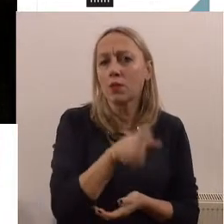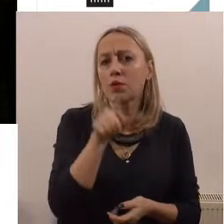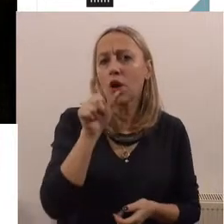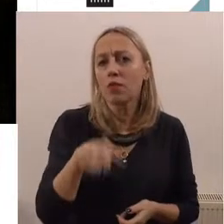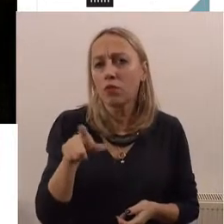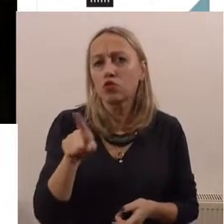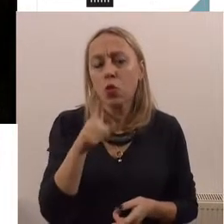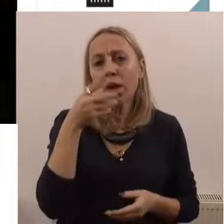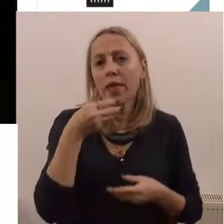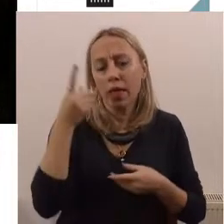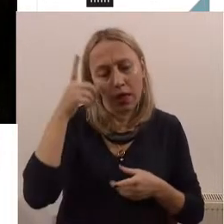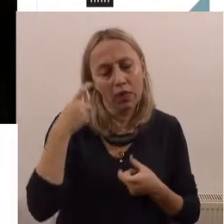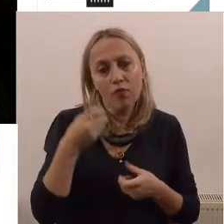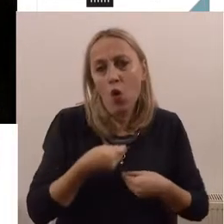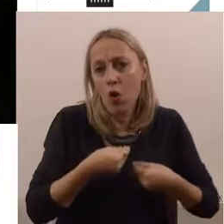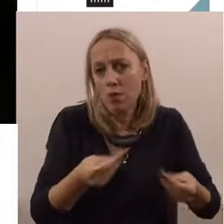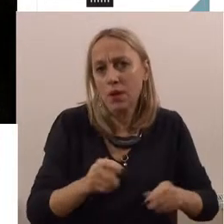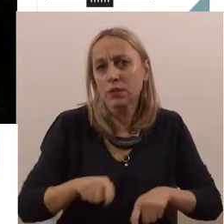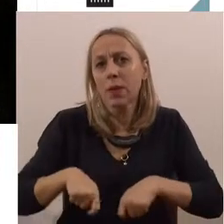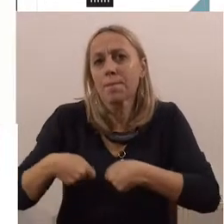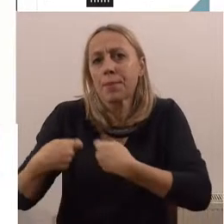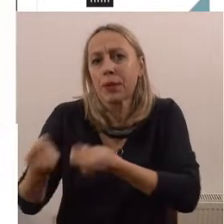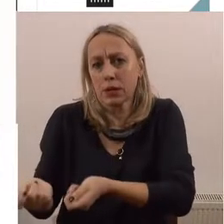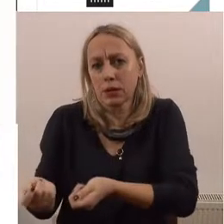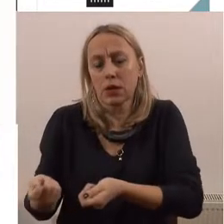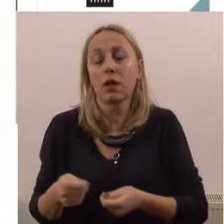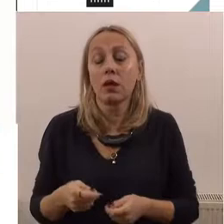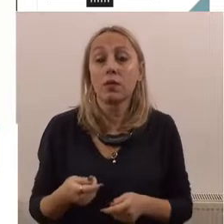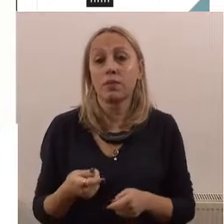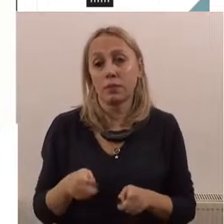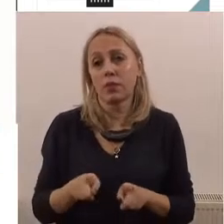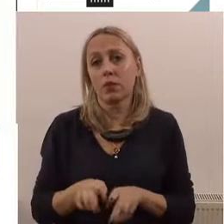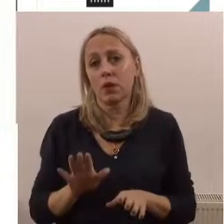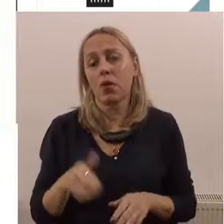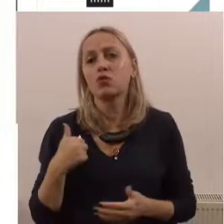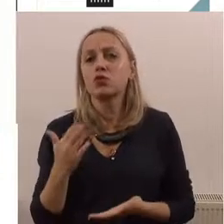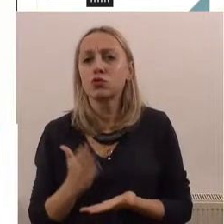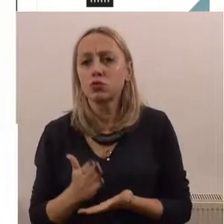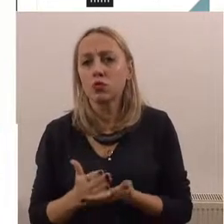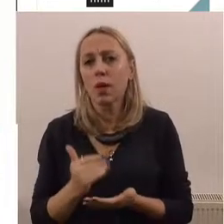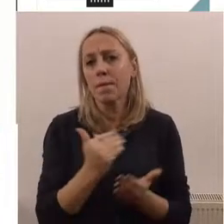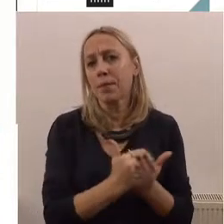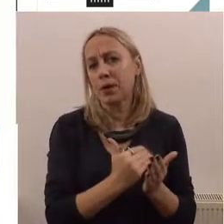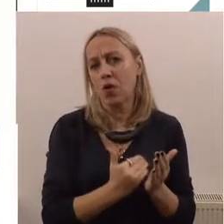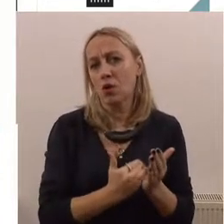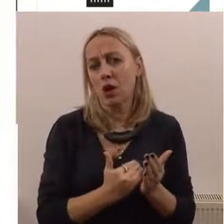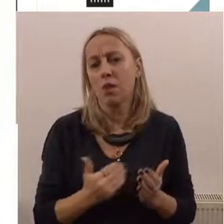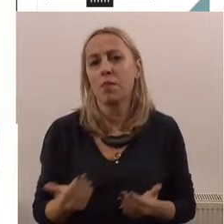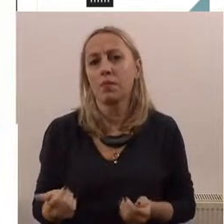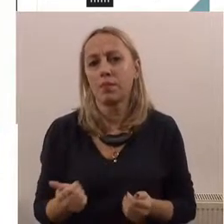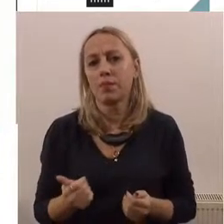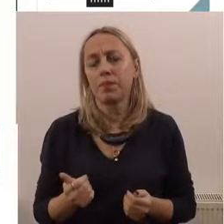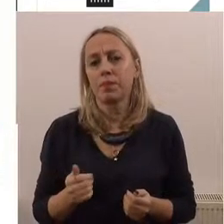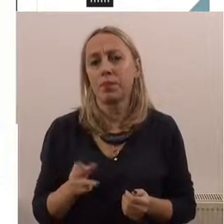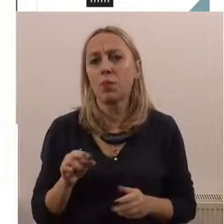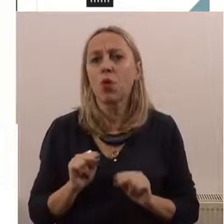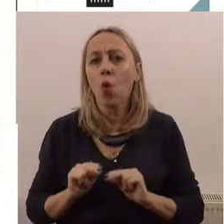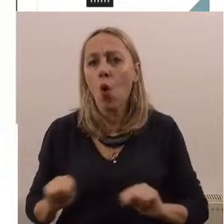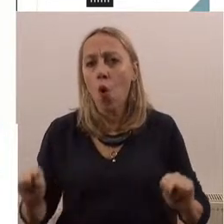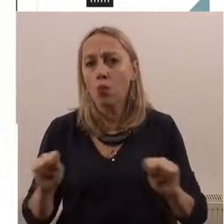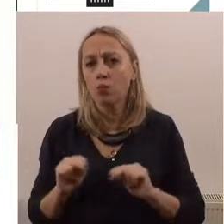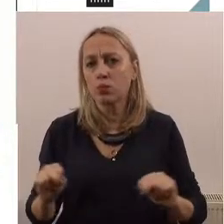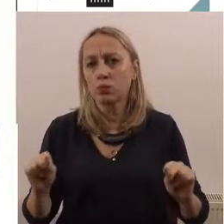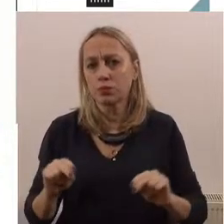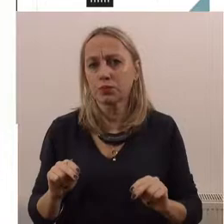all ins and outs of a service, they don't have to know that. They need to be able to direct people to the source